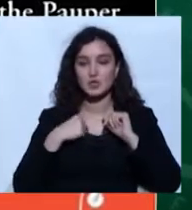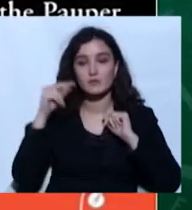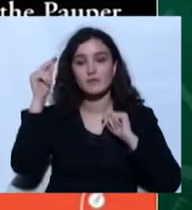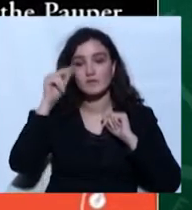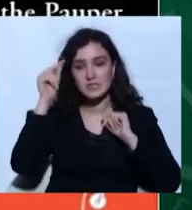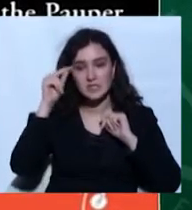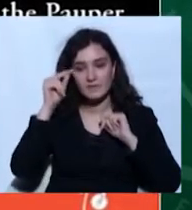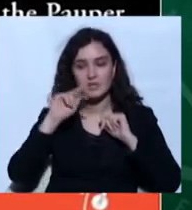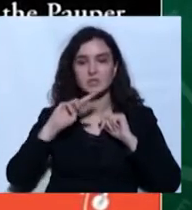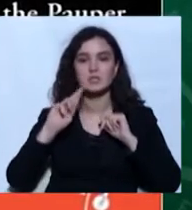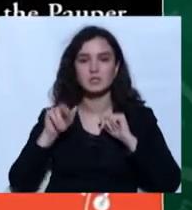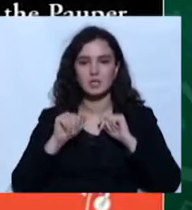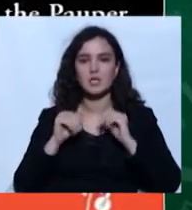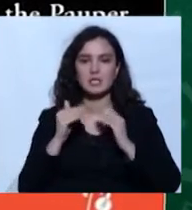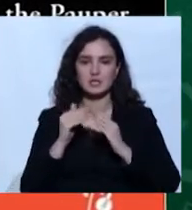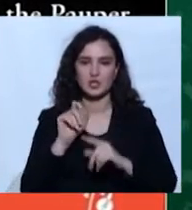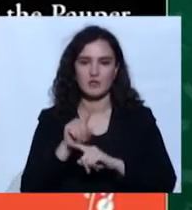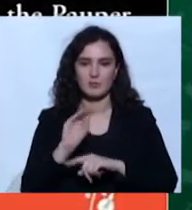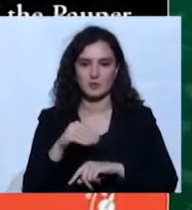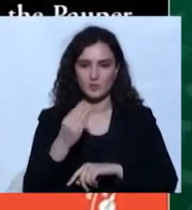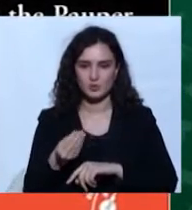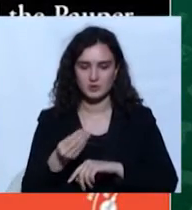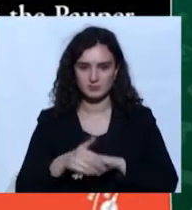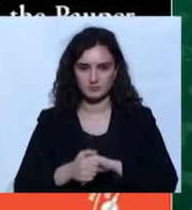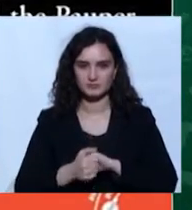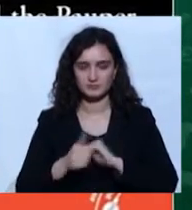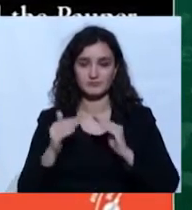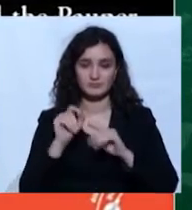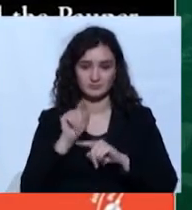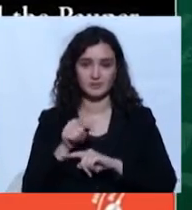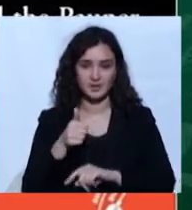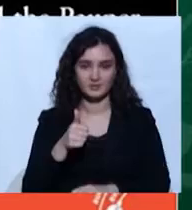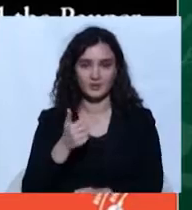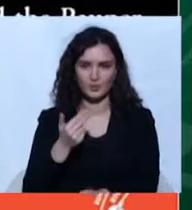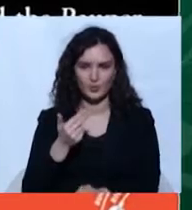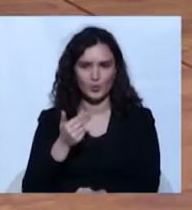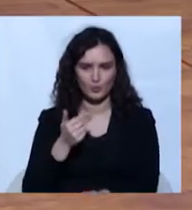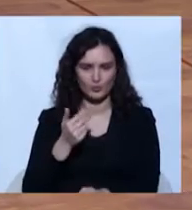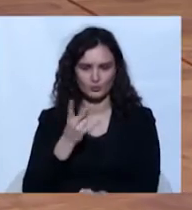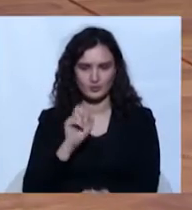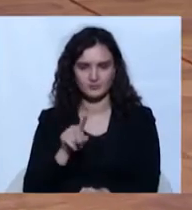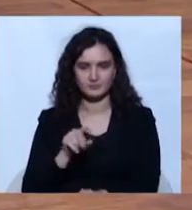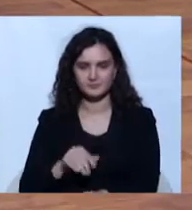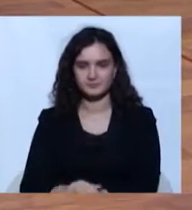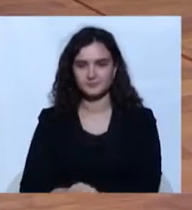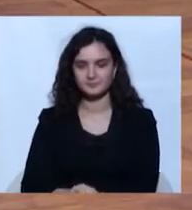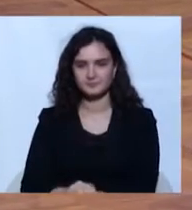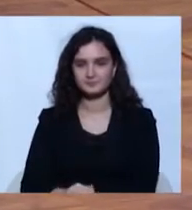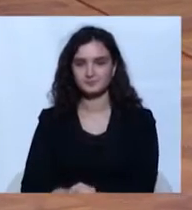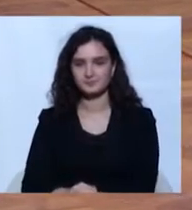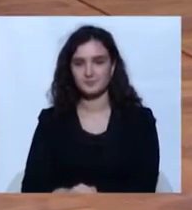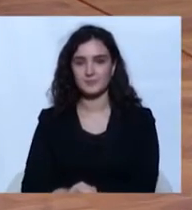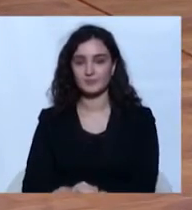by reviewing what we learned and going over a little homework. A little homework doesn't sound too bad. No, never hurt